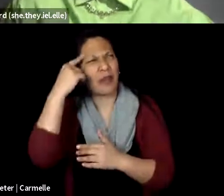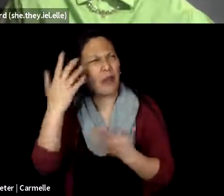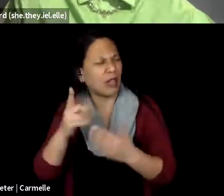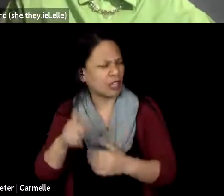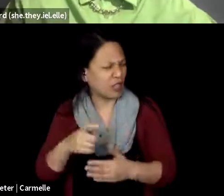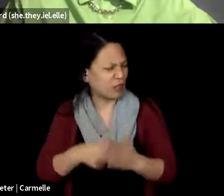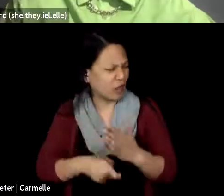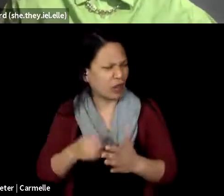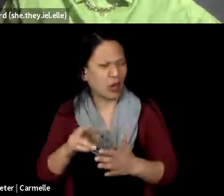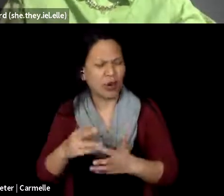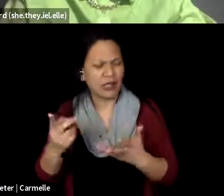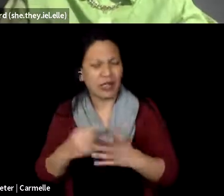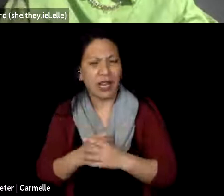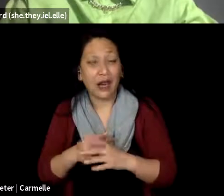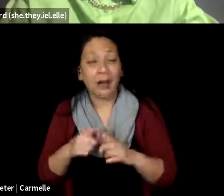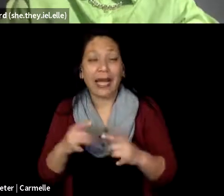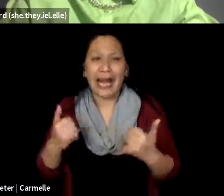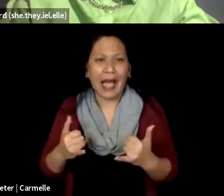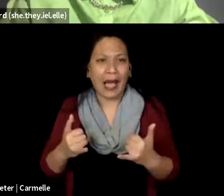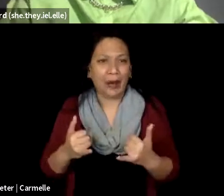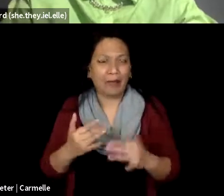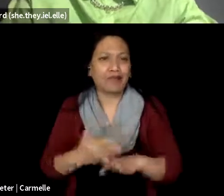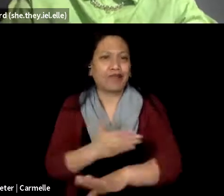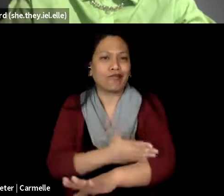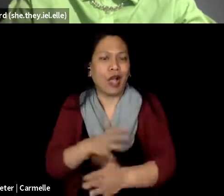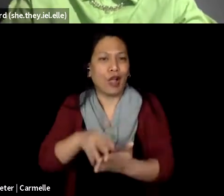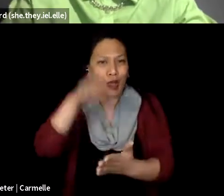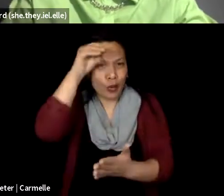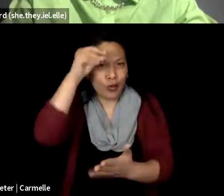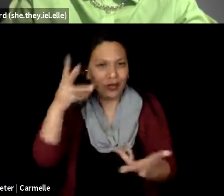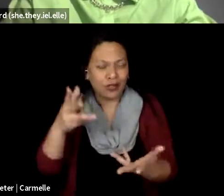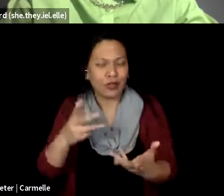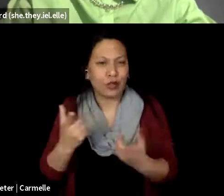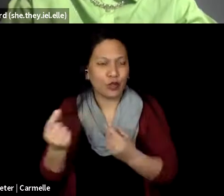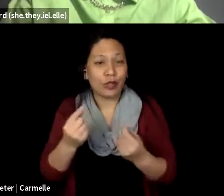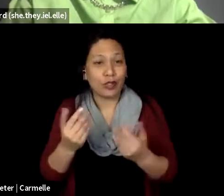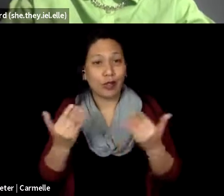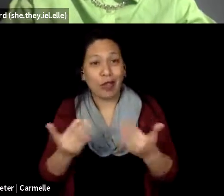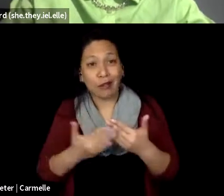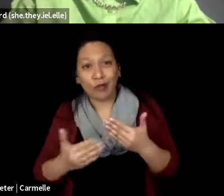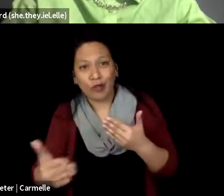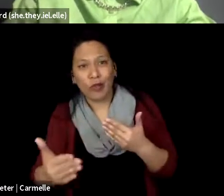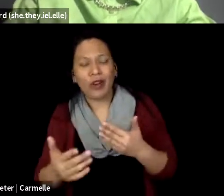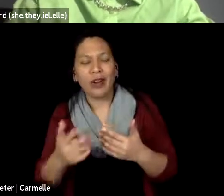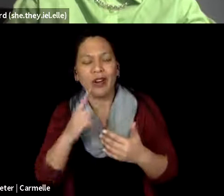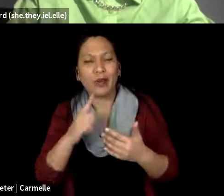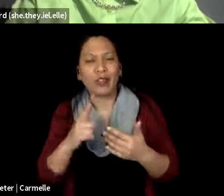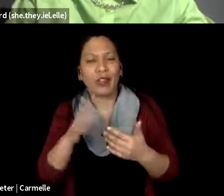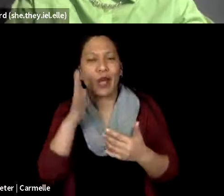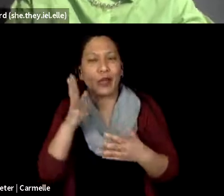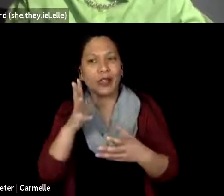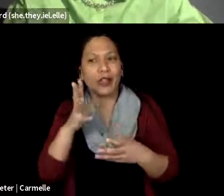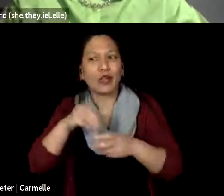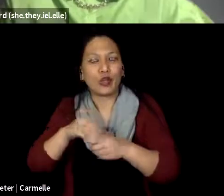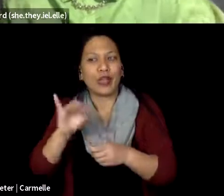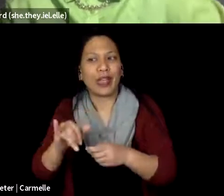I mean, now I know, and I think moving forward, I'm gonna start making that a part of the conversation